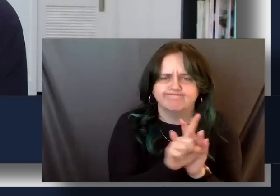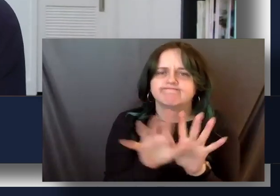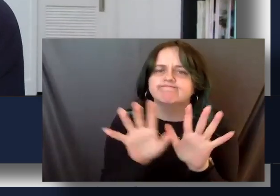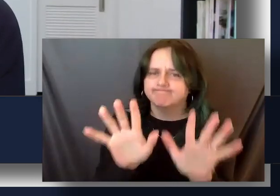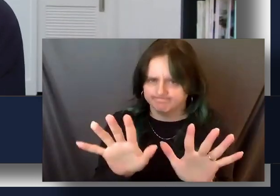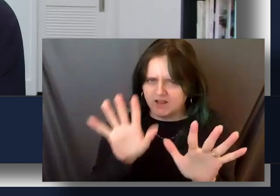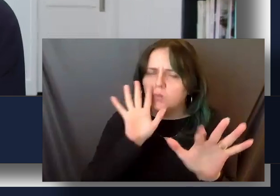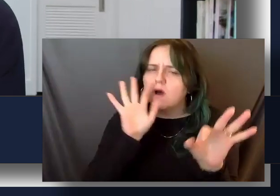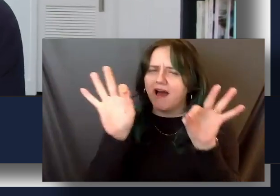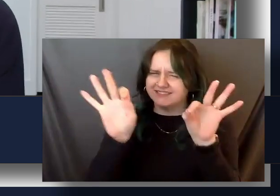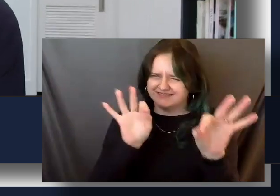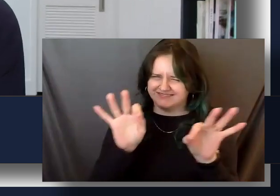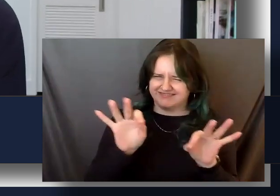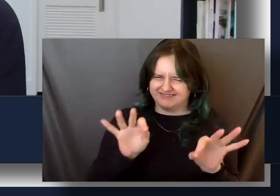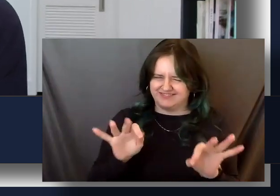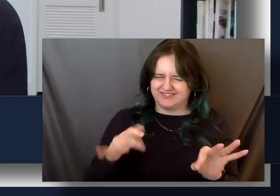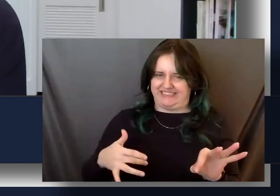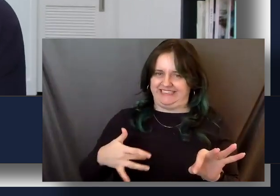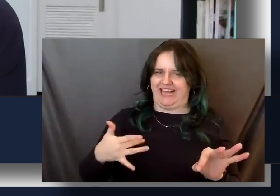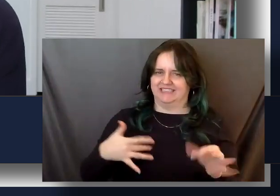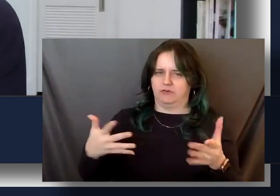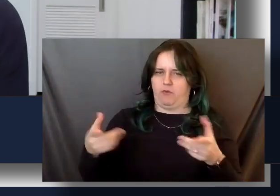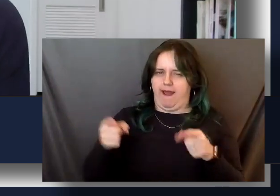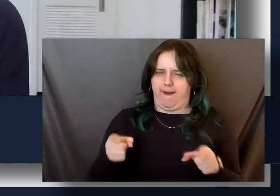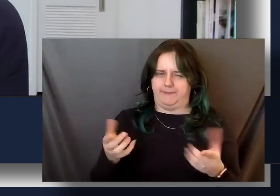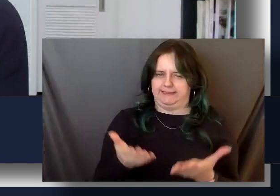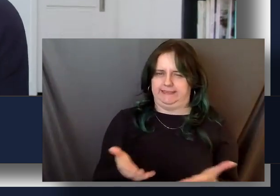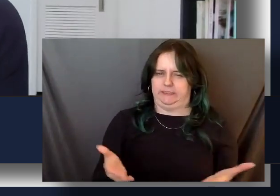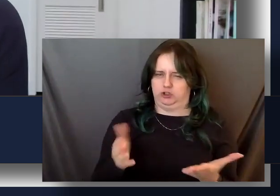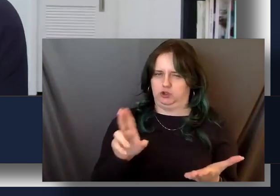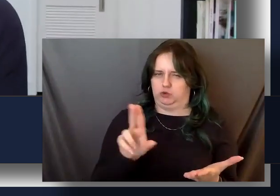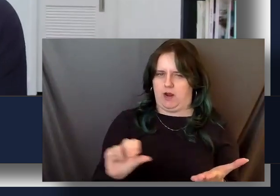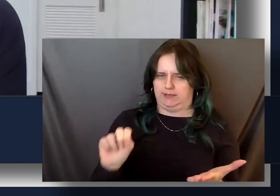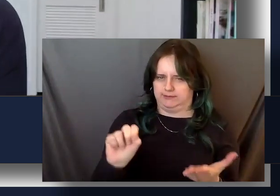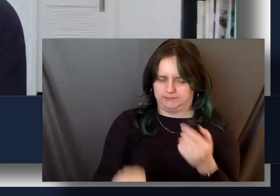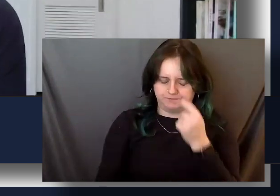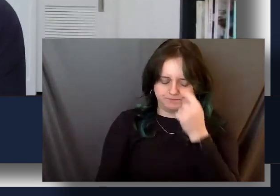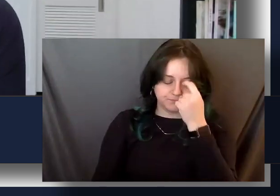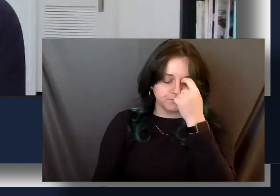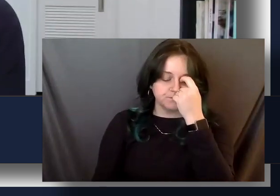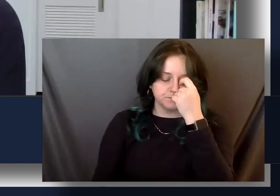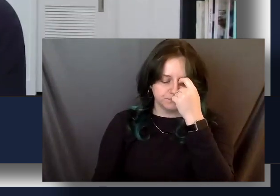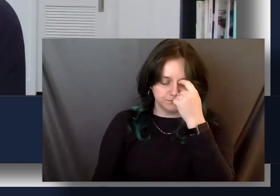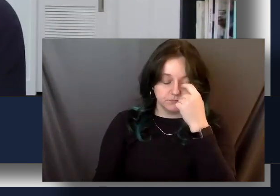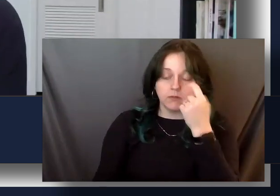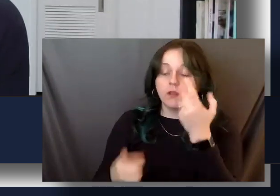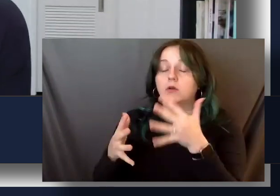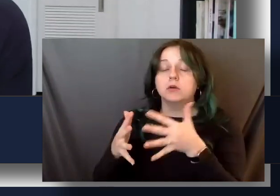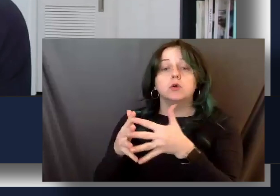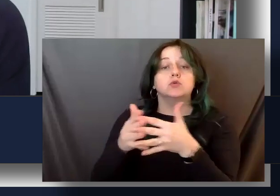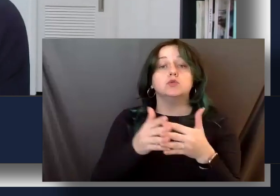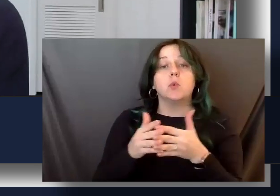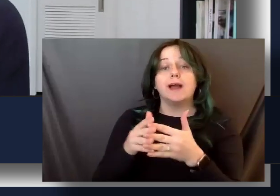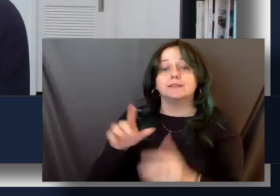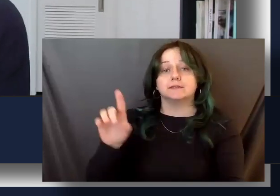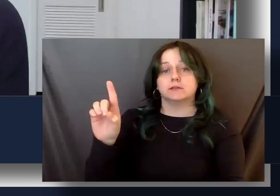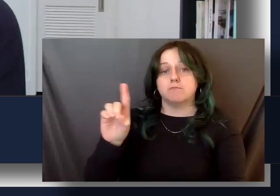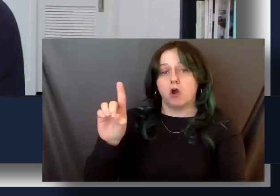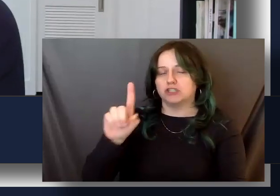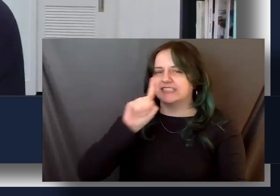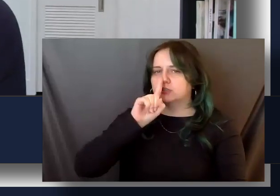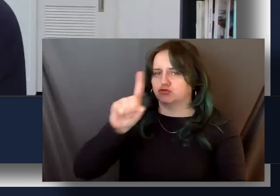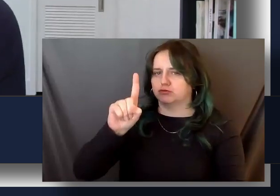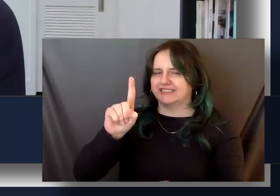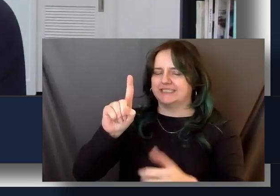a sense of what's happened based on the data here in the United States. So the US's democracy has